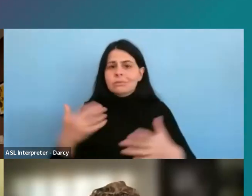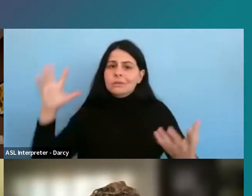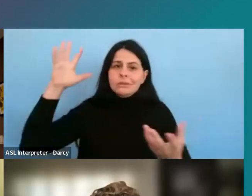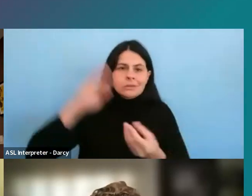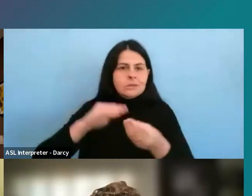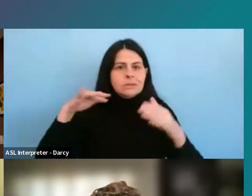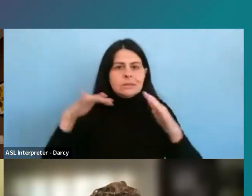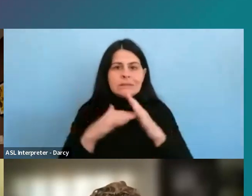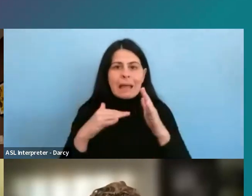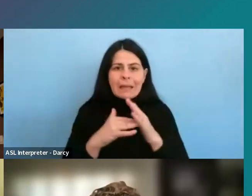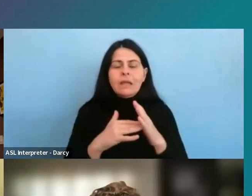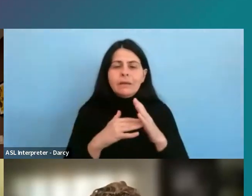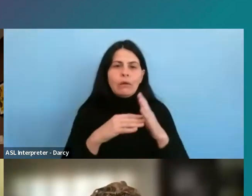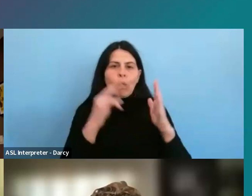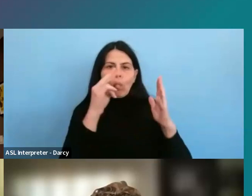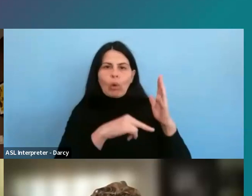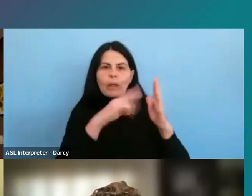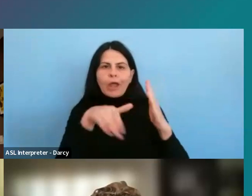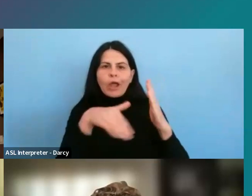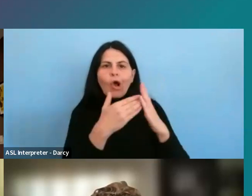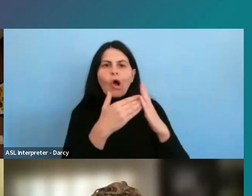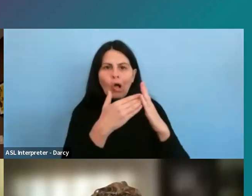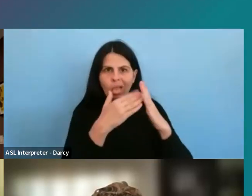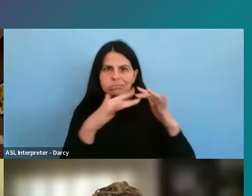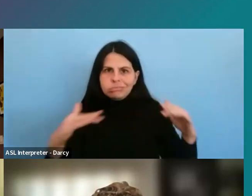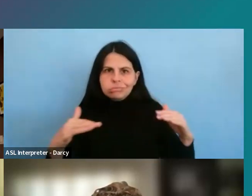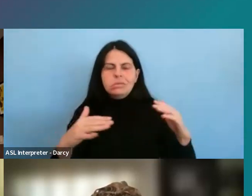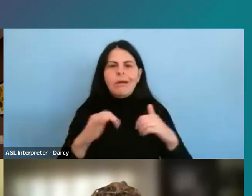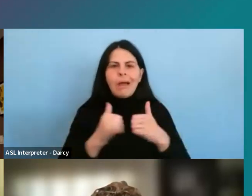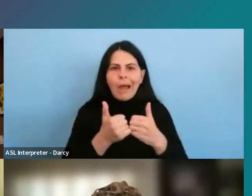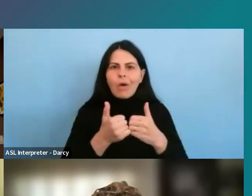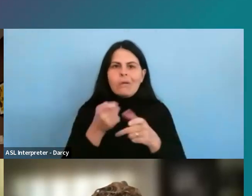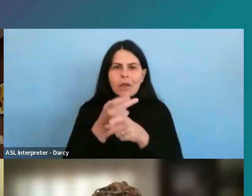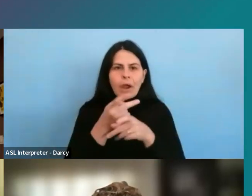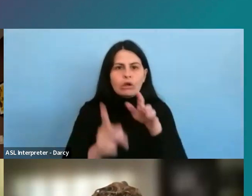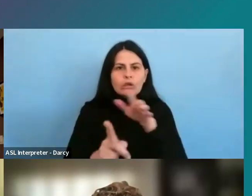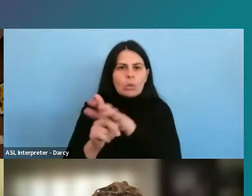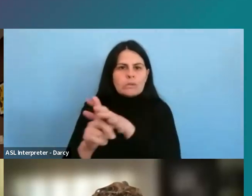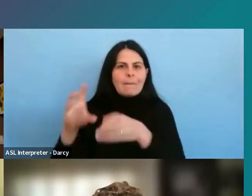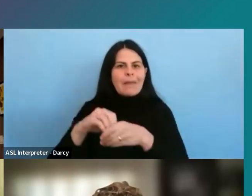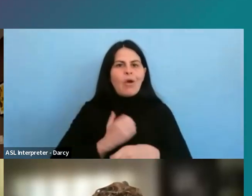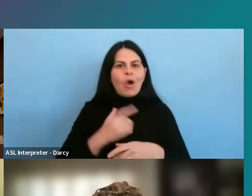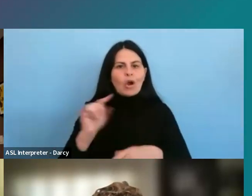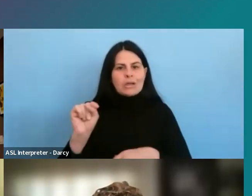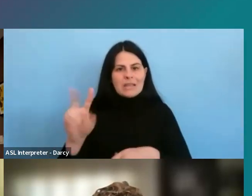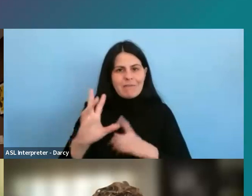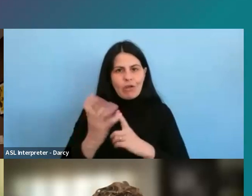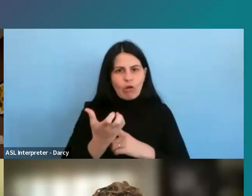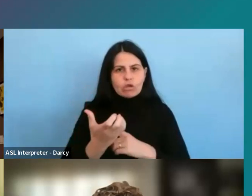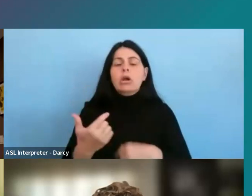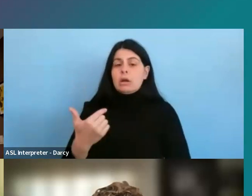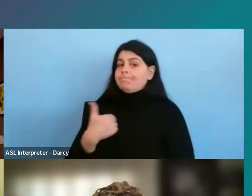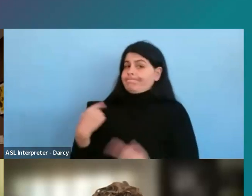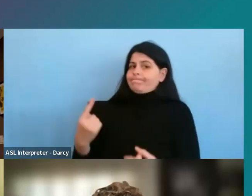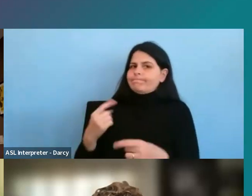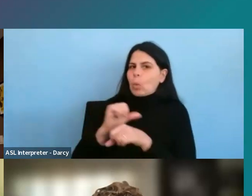at sort of all of the dimensions of how care shows up in our TV culture. As somebody who worked in TV for over a